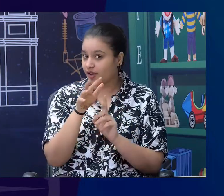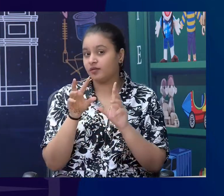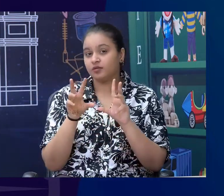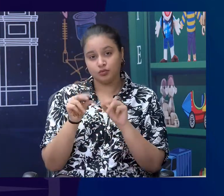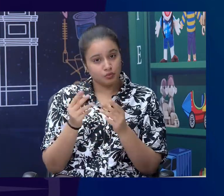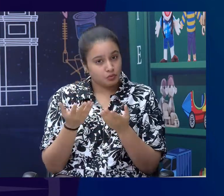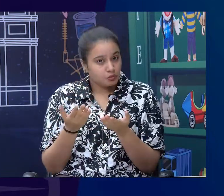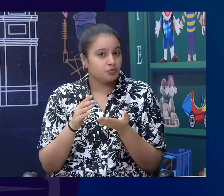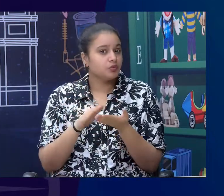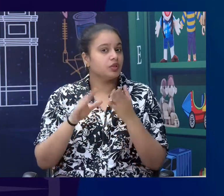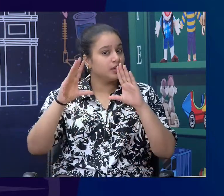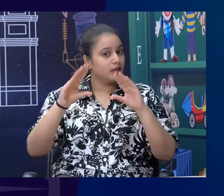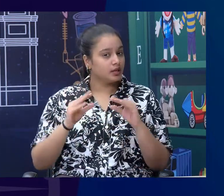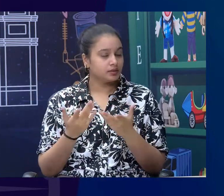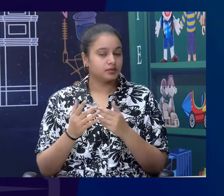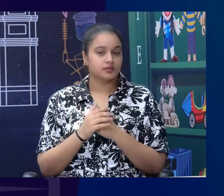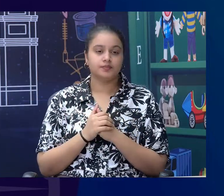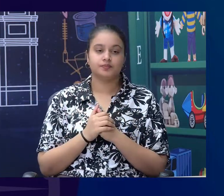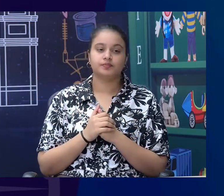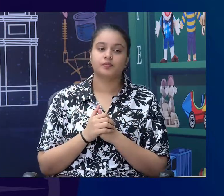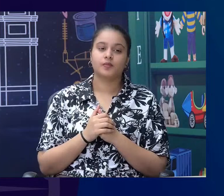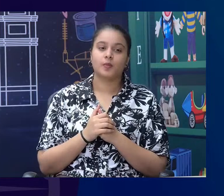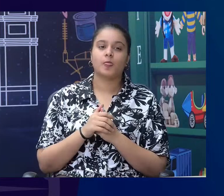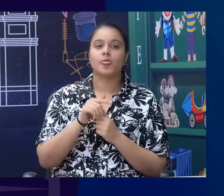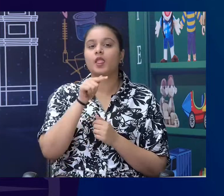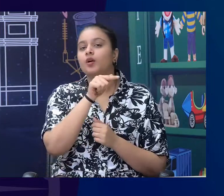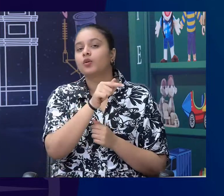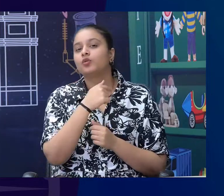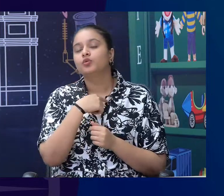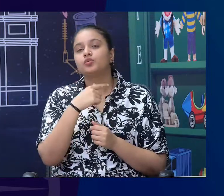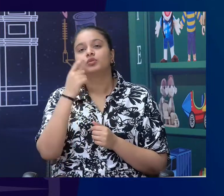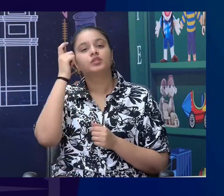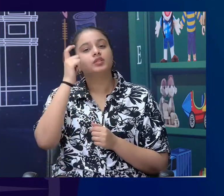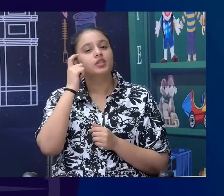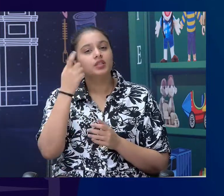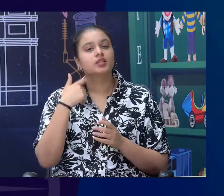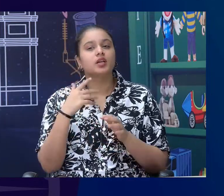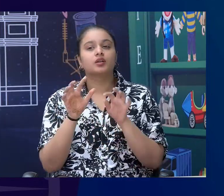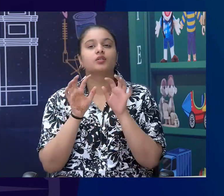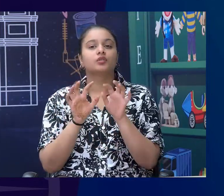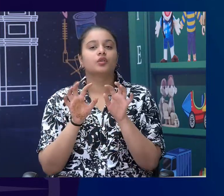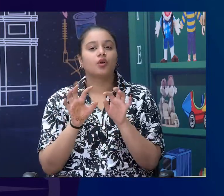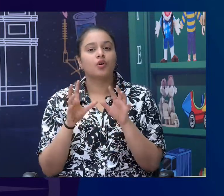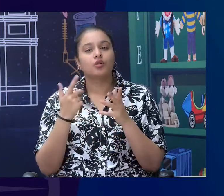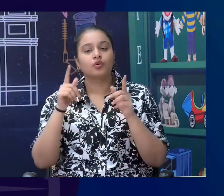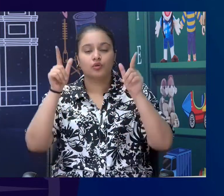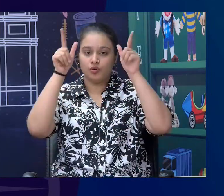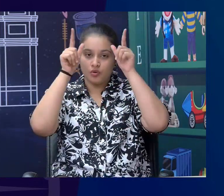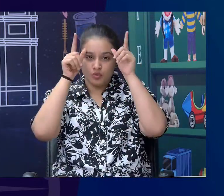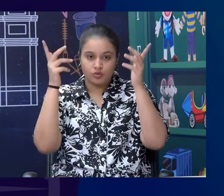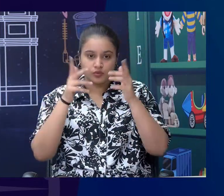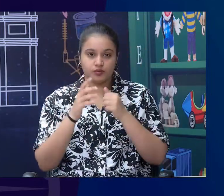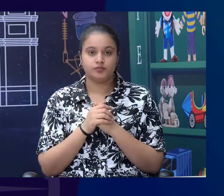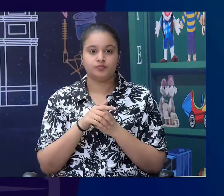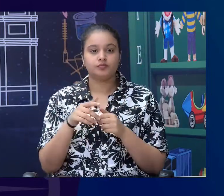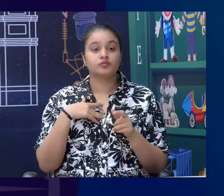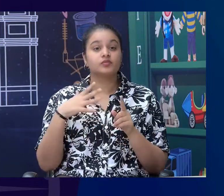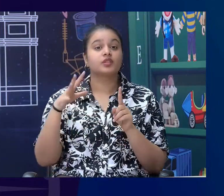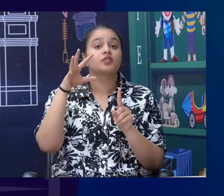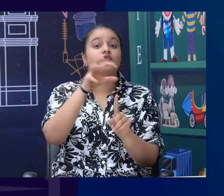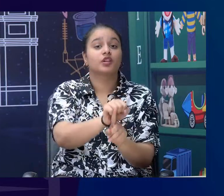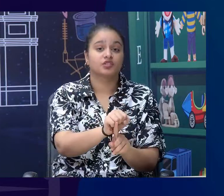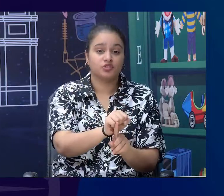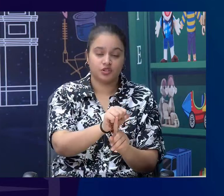that on him. Okay, what tasks do you think were assigned to the dog and the ox? Of course, dog is very good in fetching,